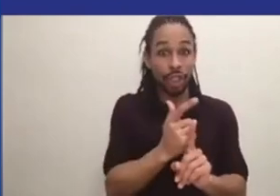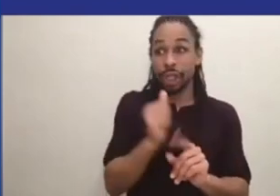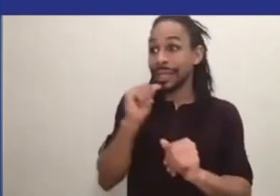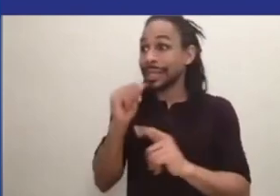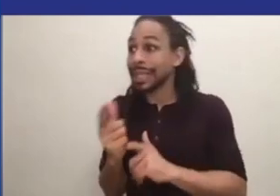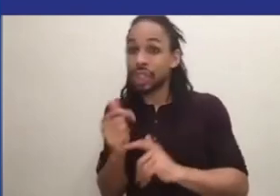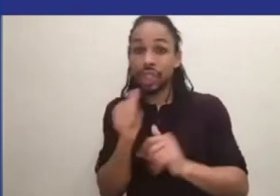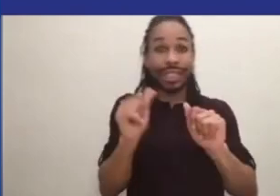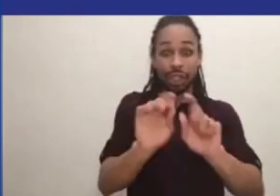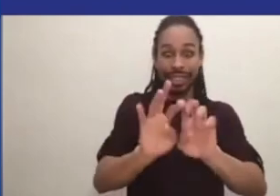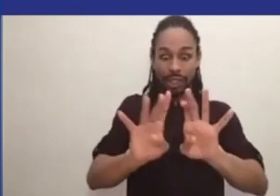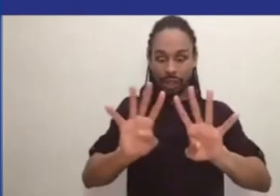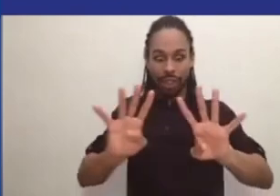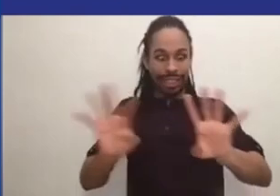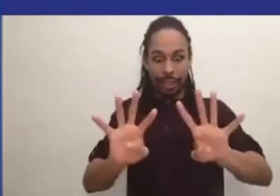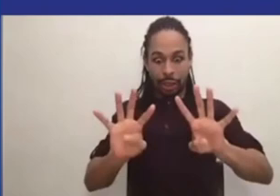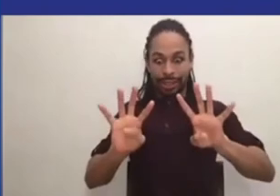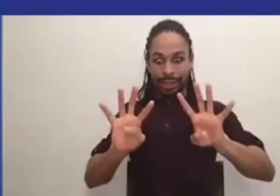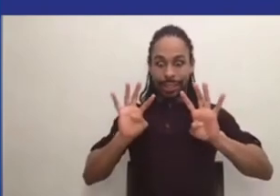and my sister, you know?